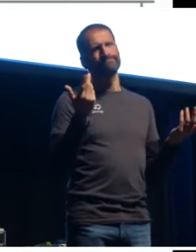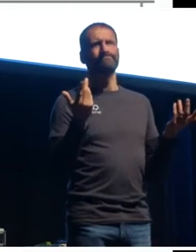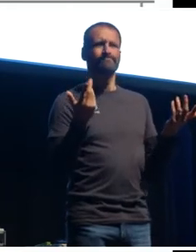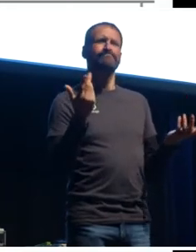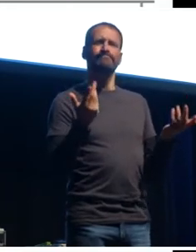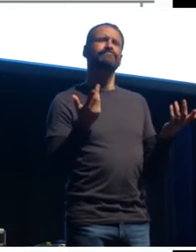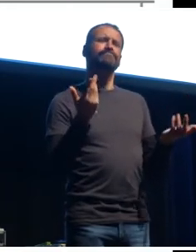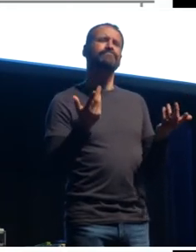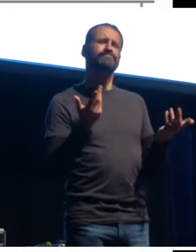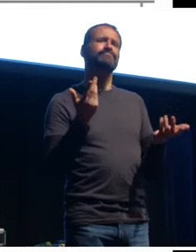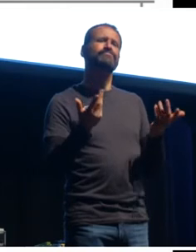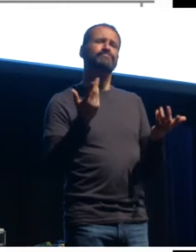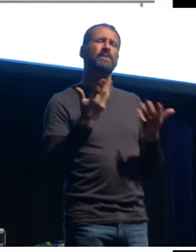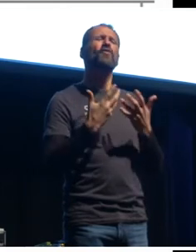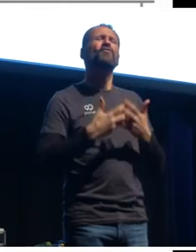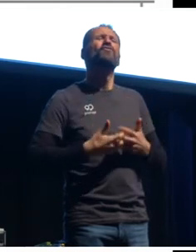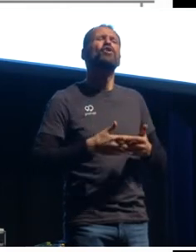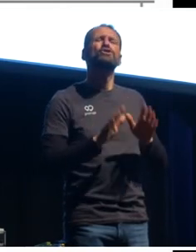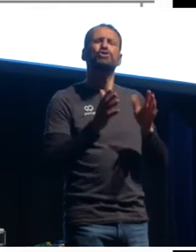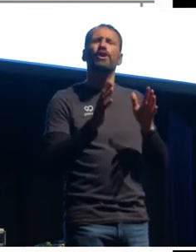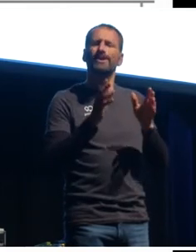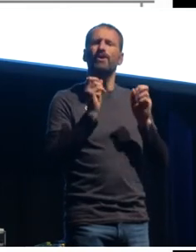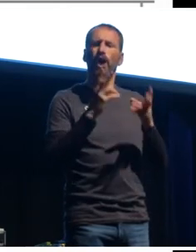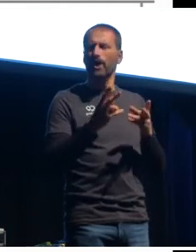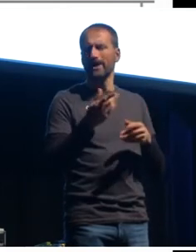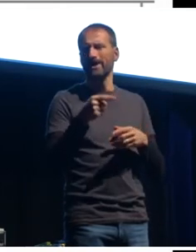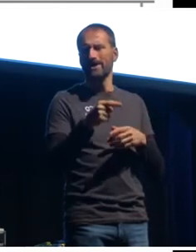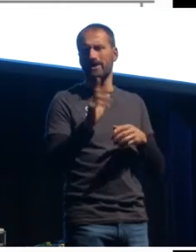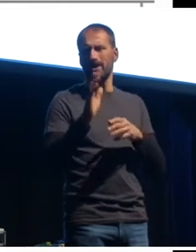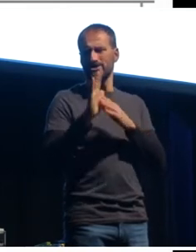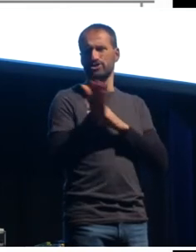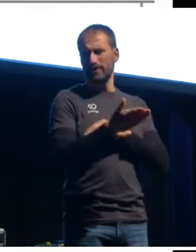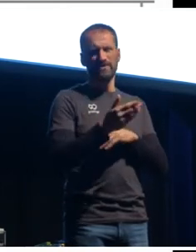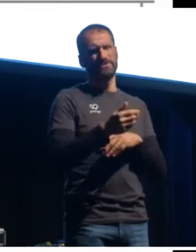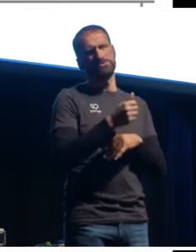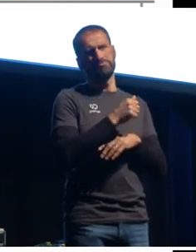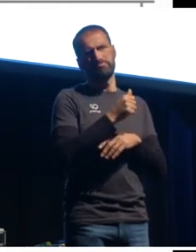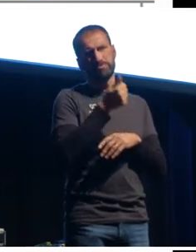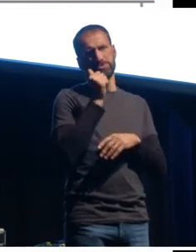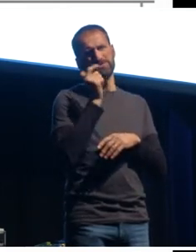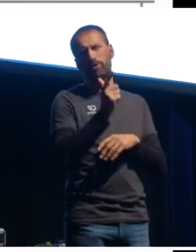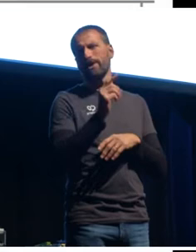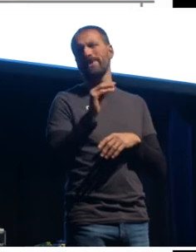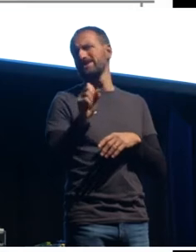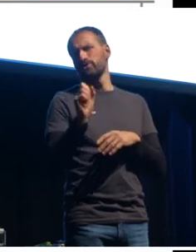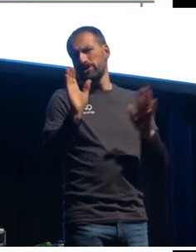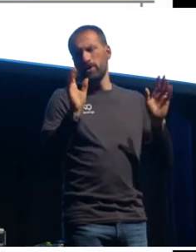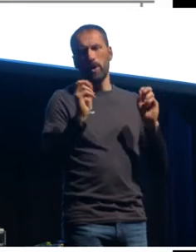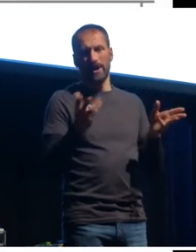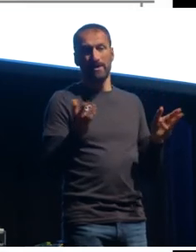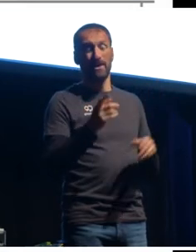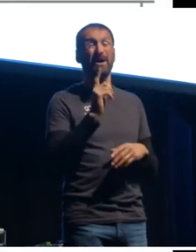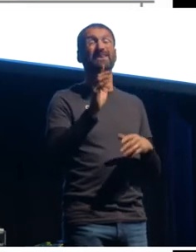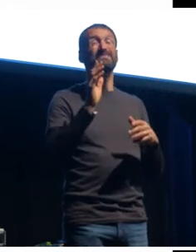it works fairly well as a service. It would return responses most of the time around 200 milliseconds, but sometimes for whatever reason, it could just